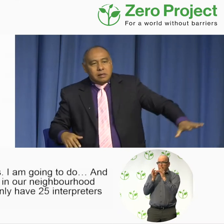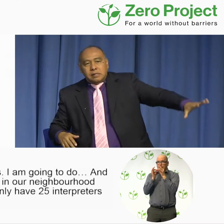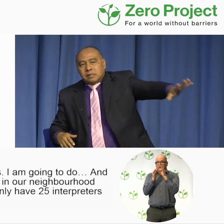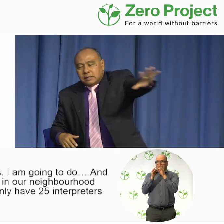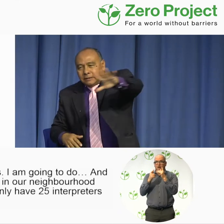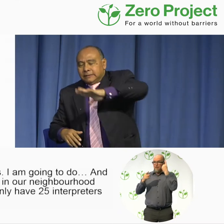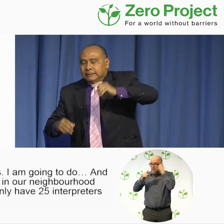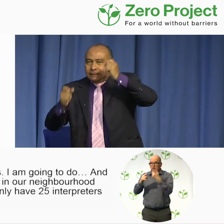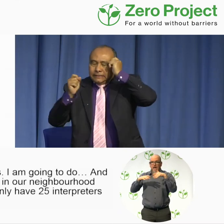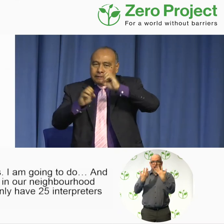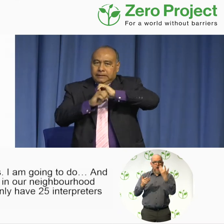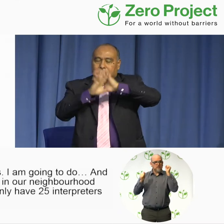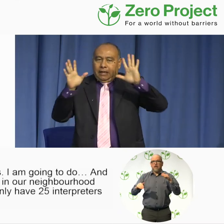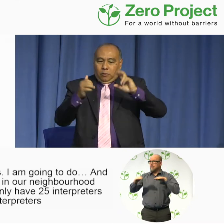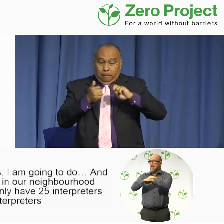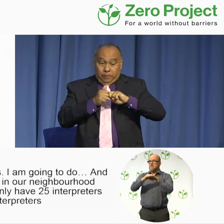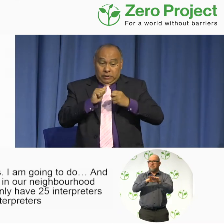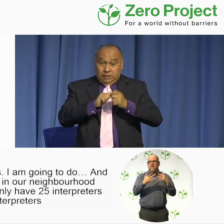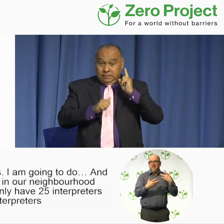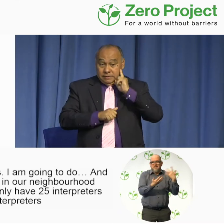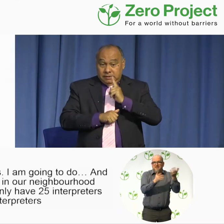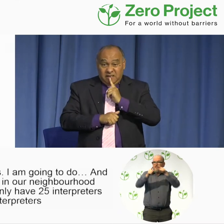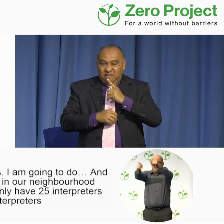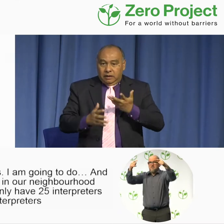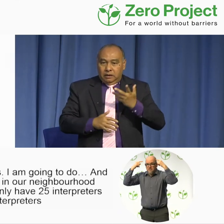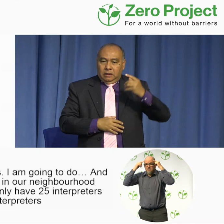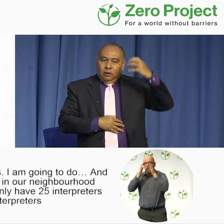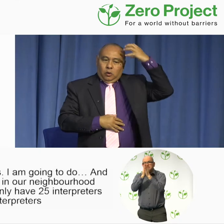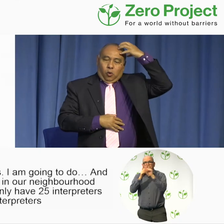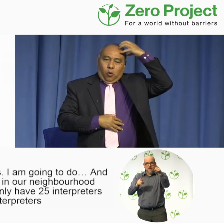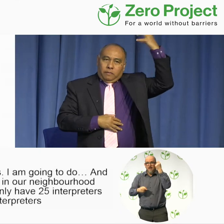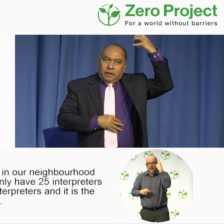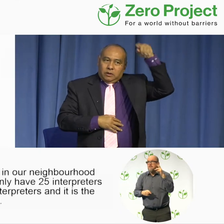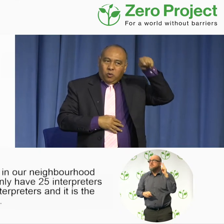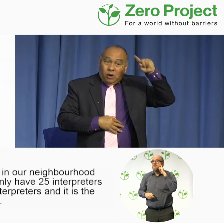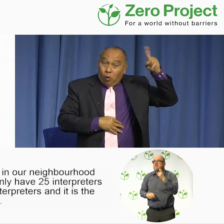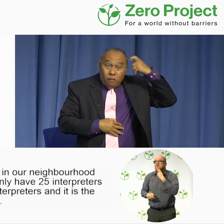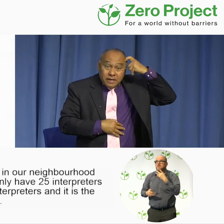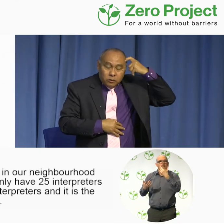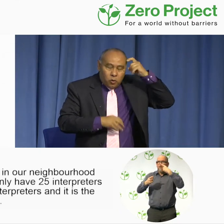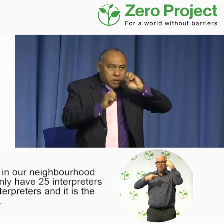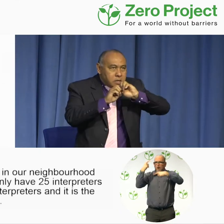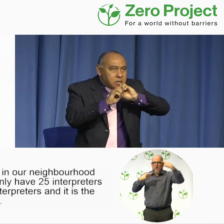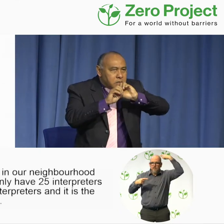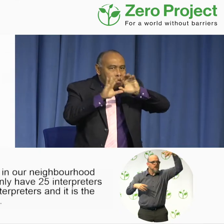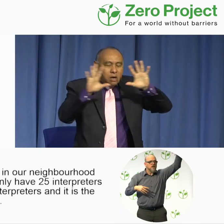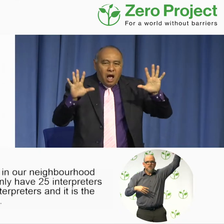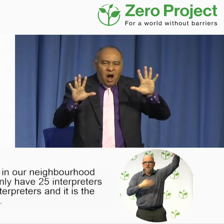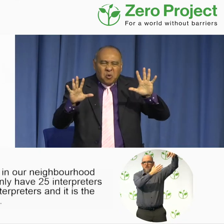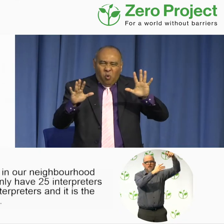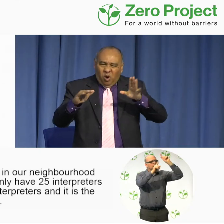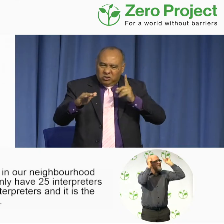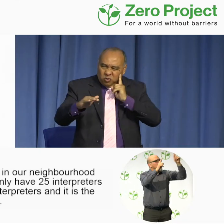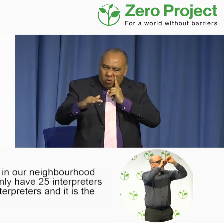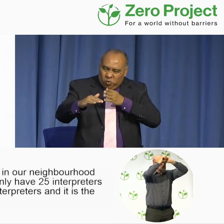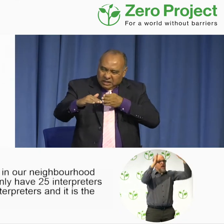of interpreters, and it is the issue of the accessibility for the deaf people. We need to the government